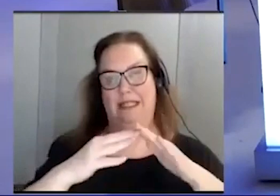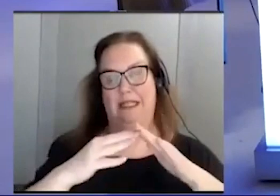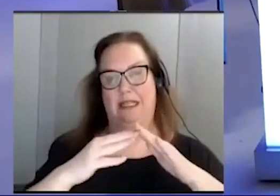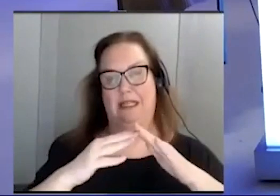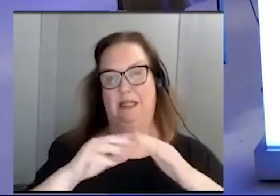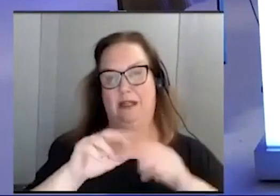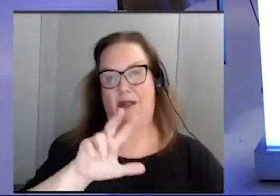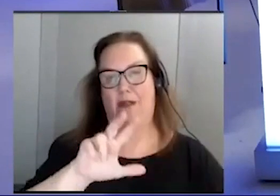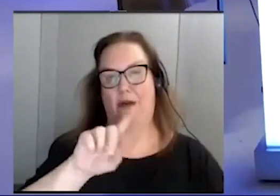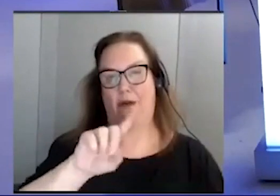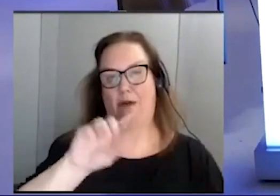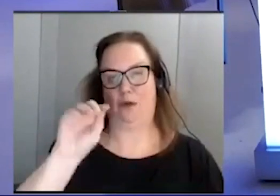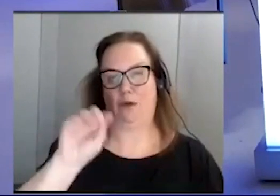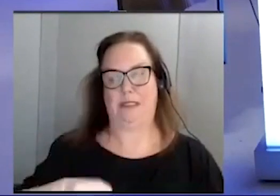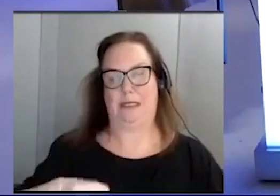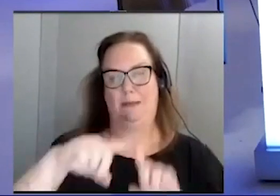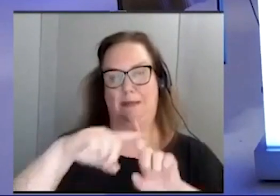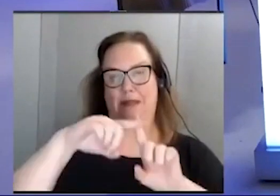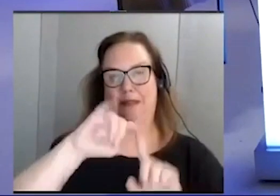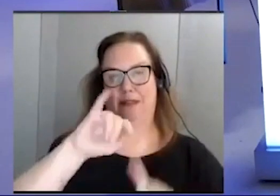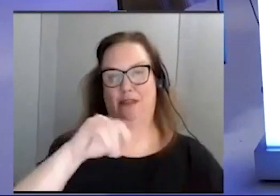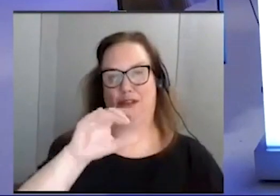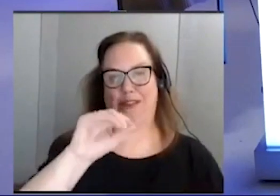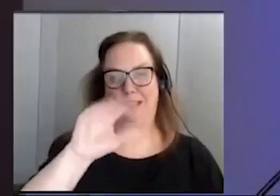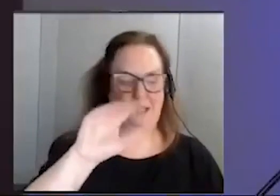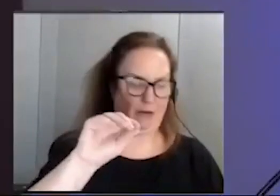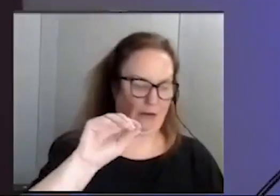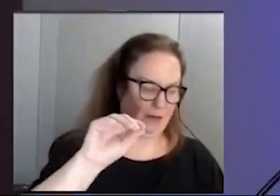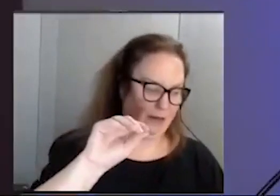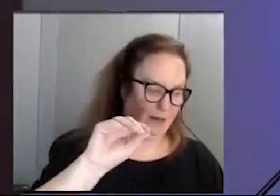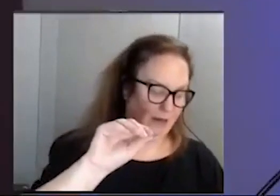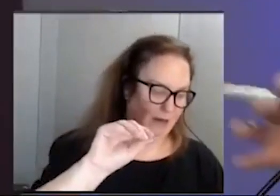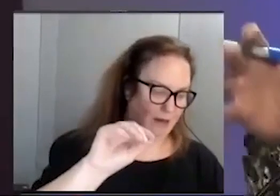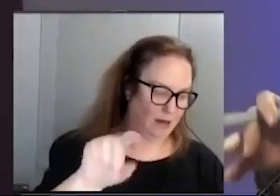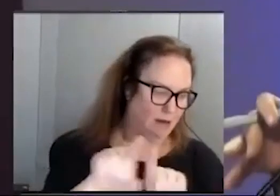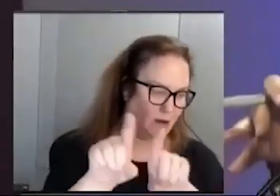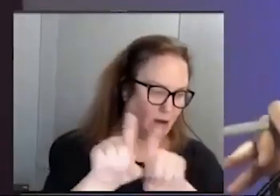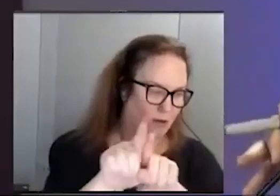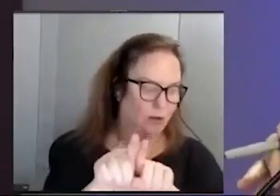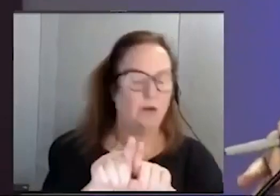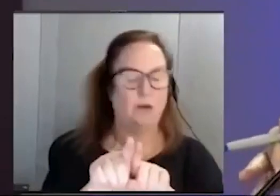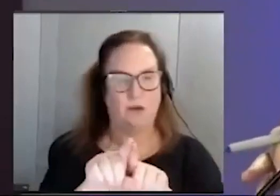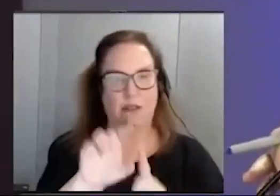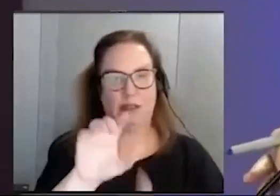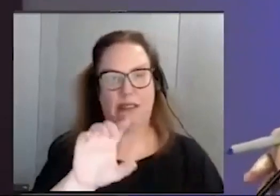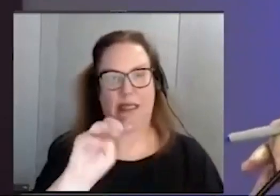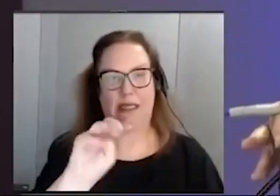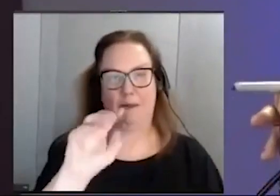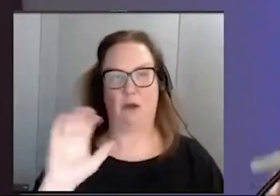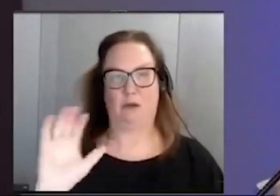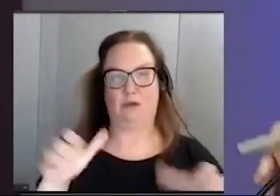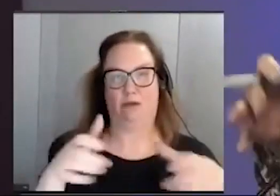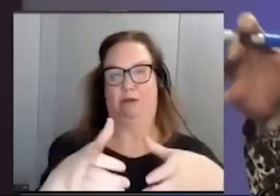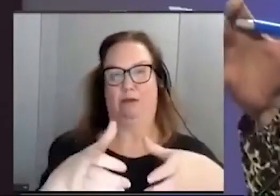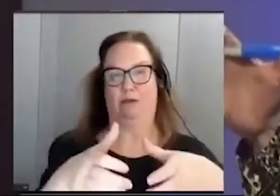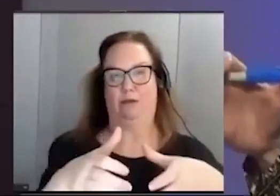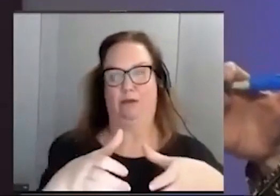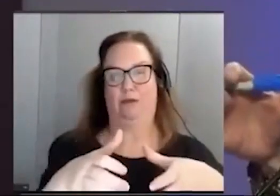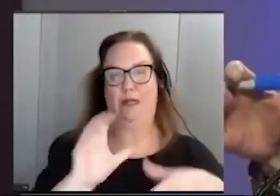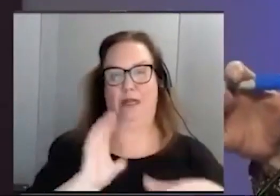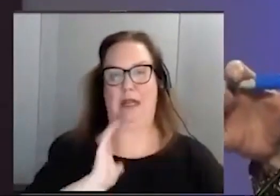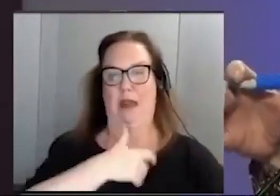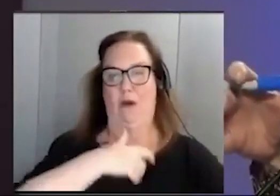31% positivity rate in Johnson County and also the CMOs gathering right here throughout our area and